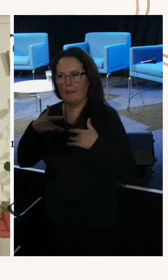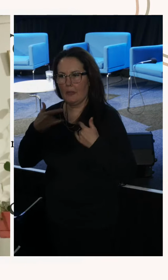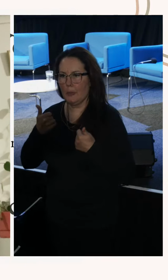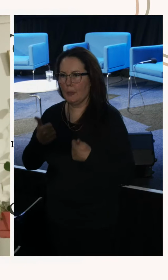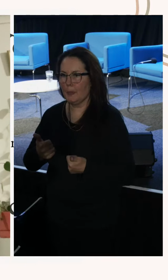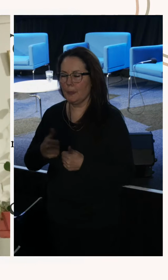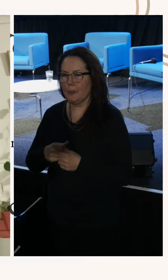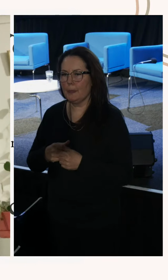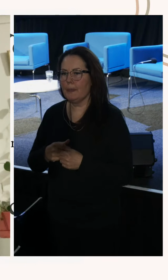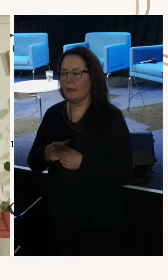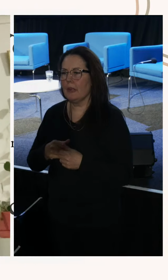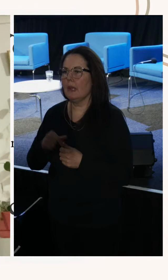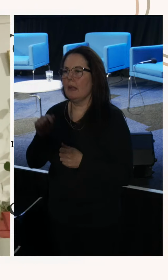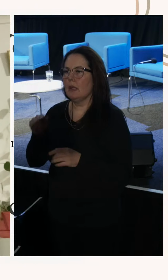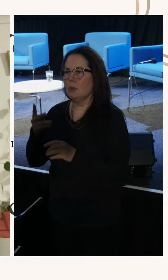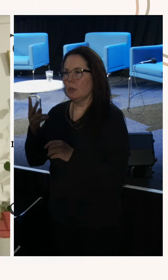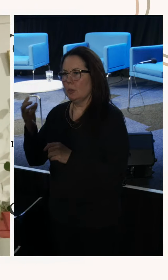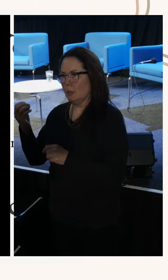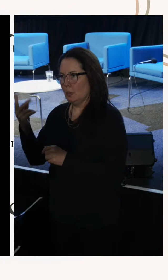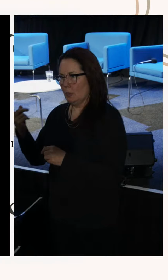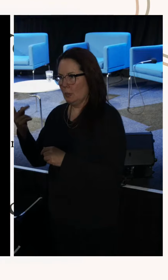group.